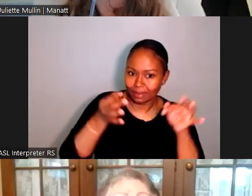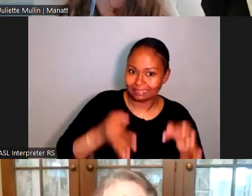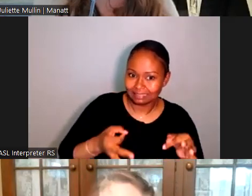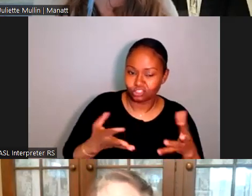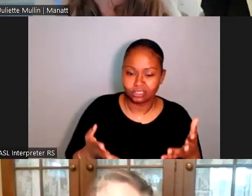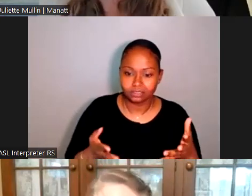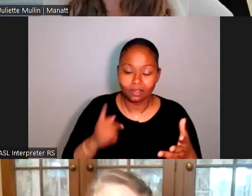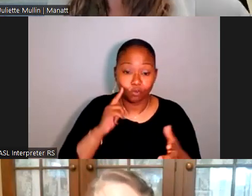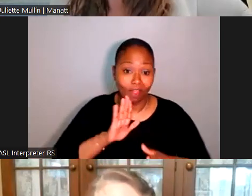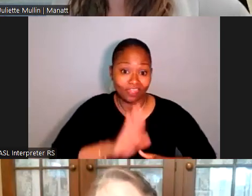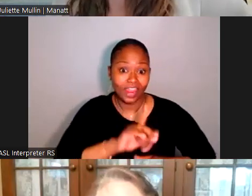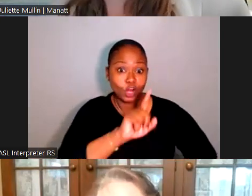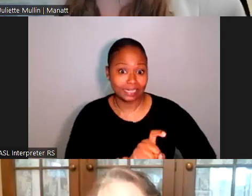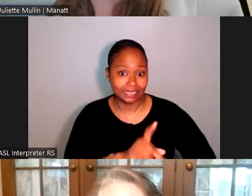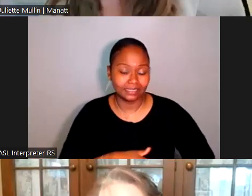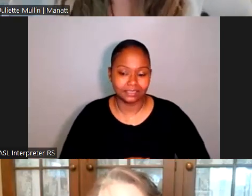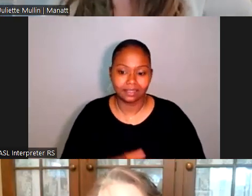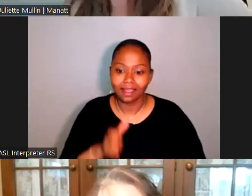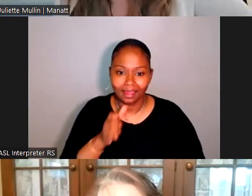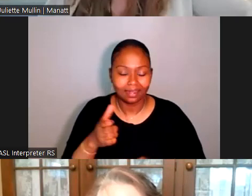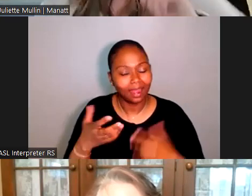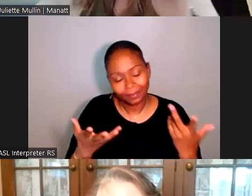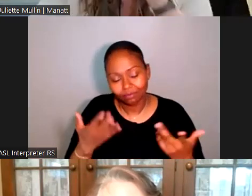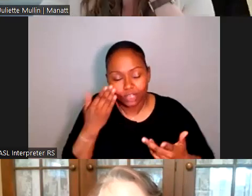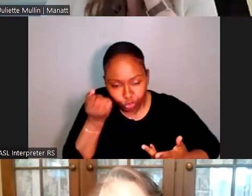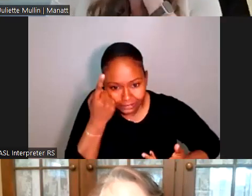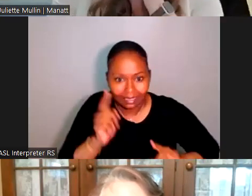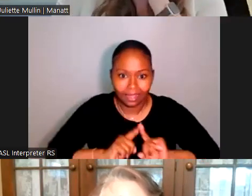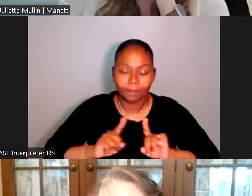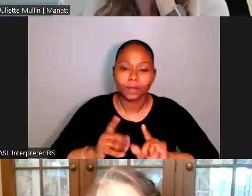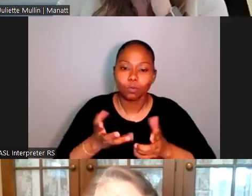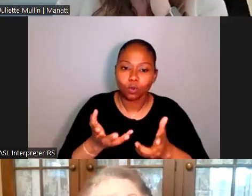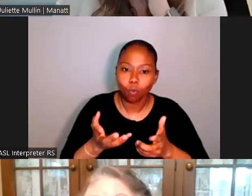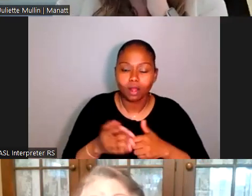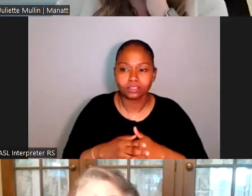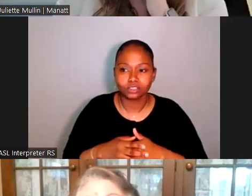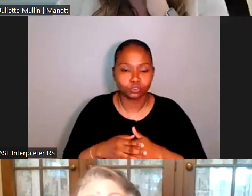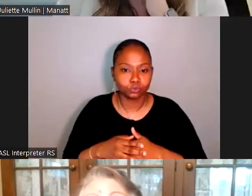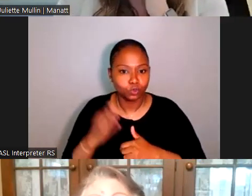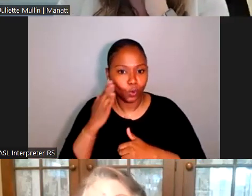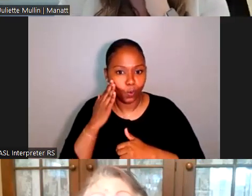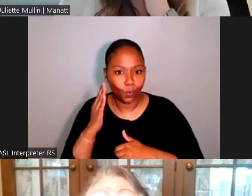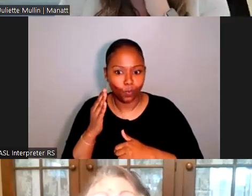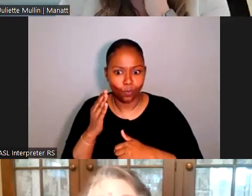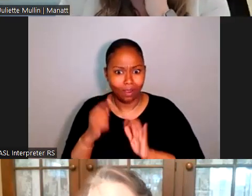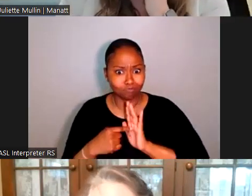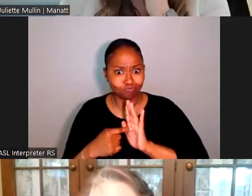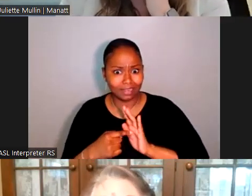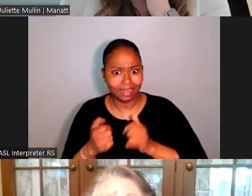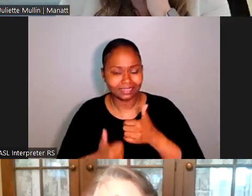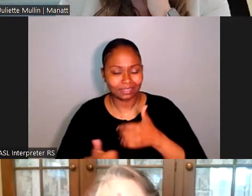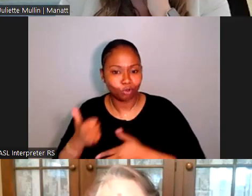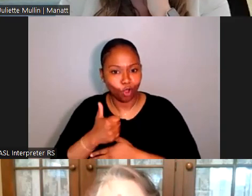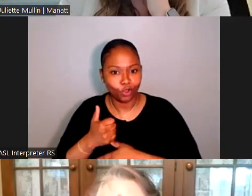needs are. We want to be, open to that, but at the same time, to recognize that the priority is